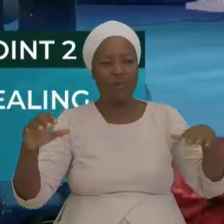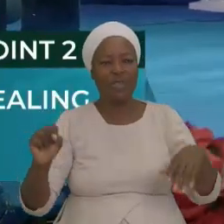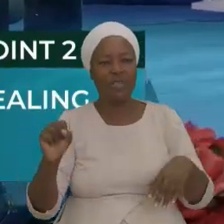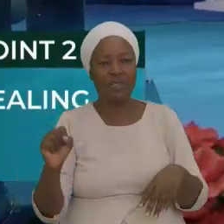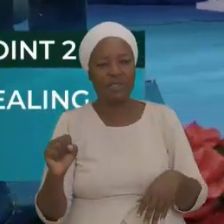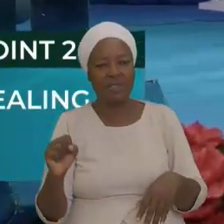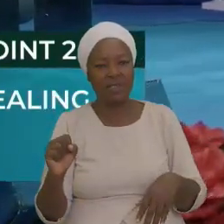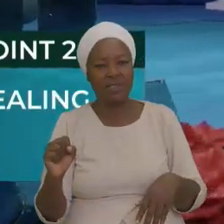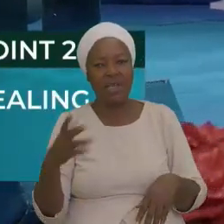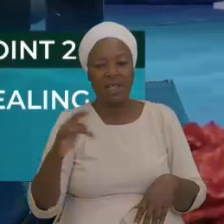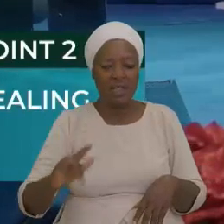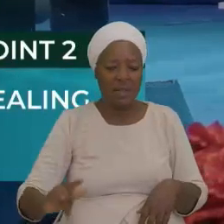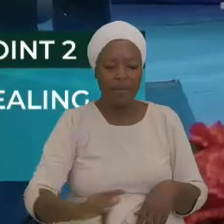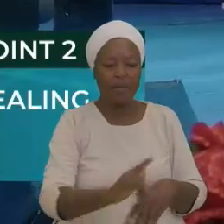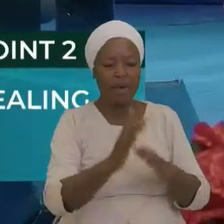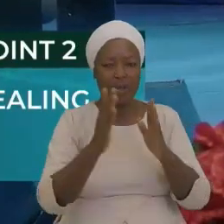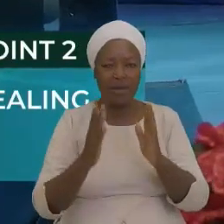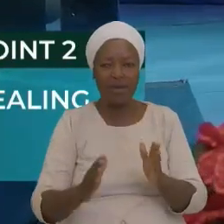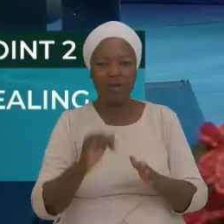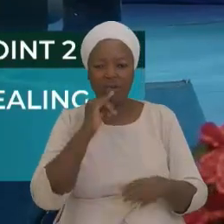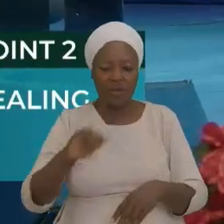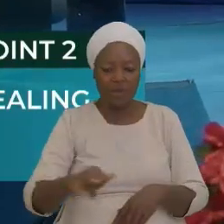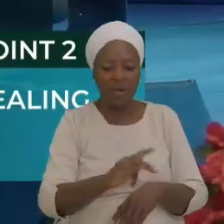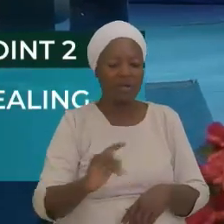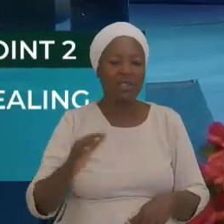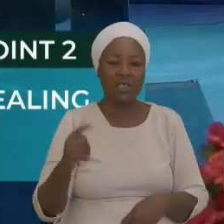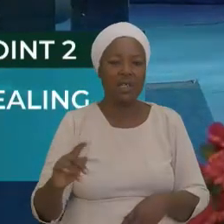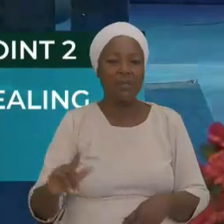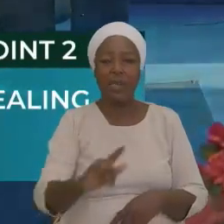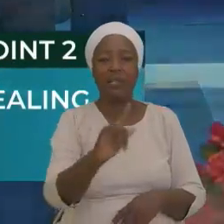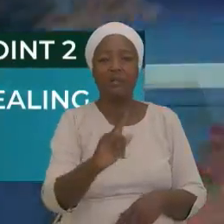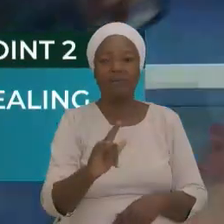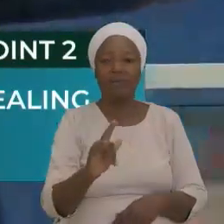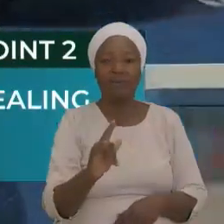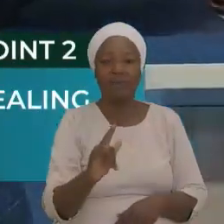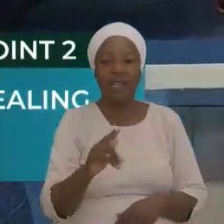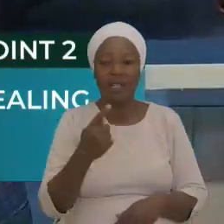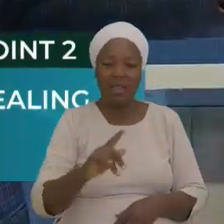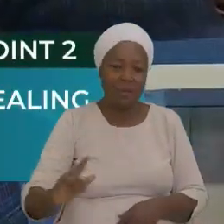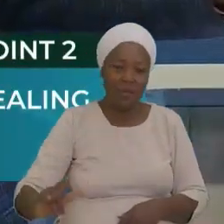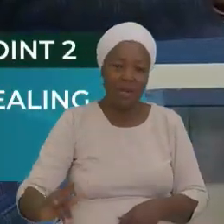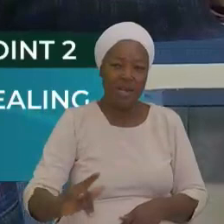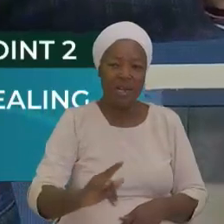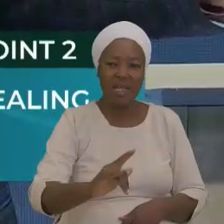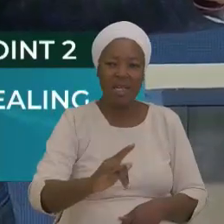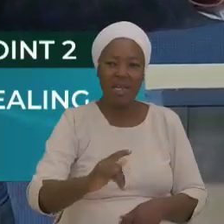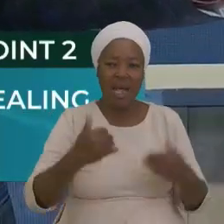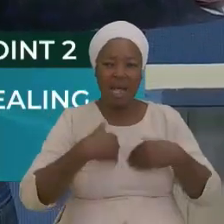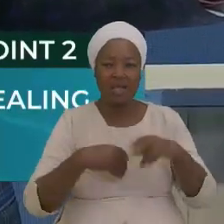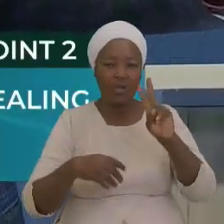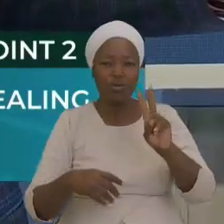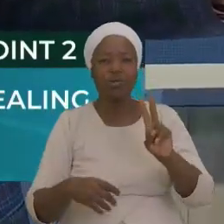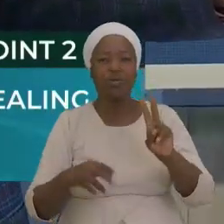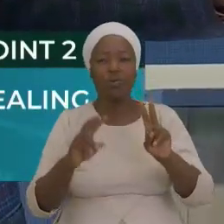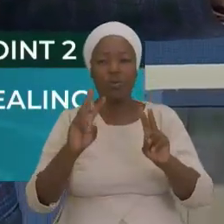The pilot is piloting the plane. The plane has two wings.